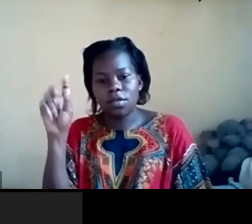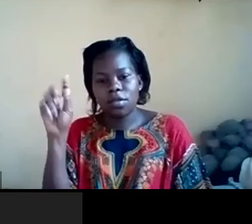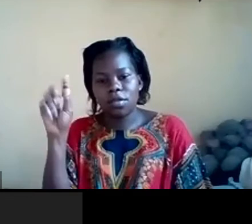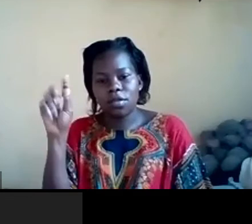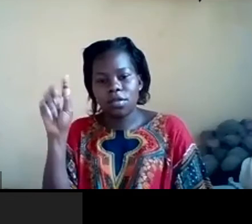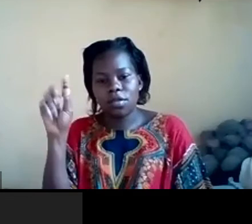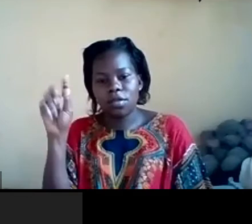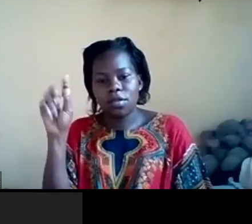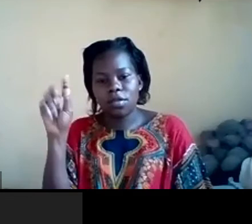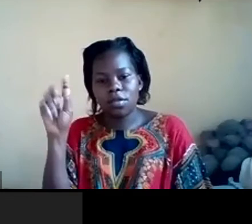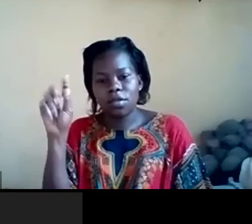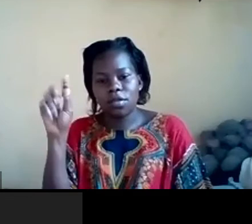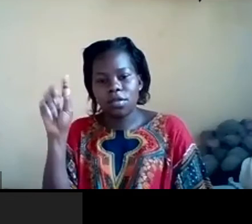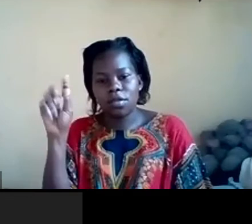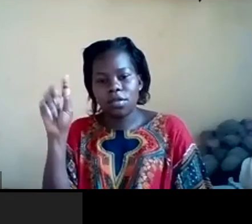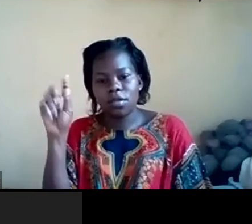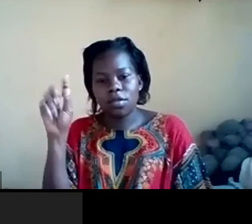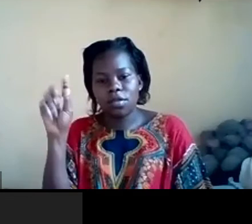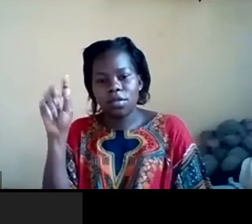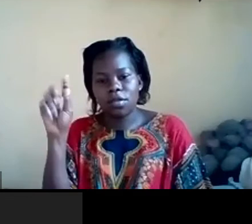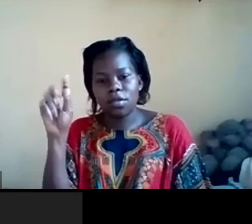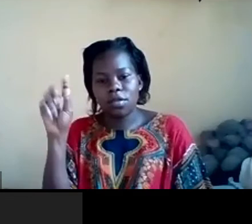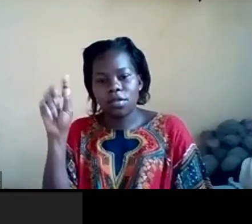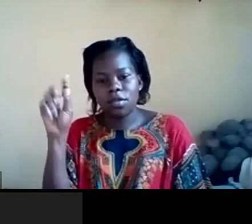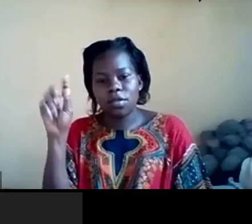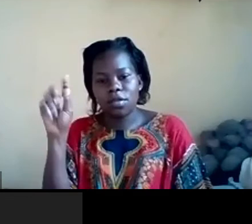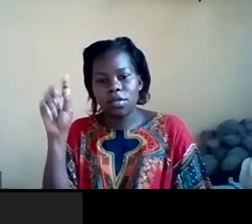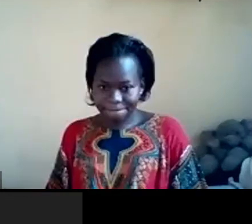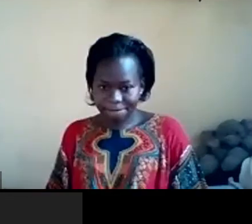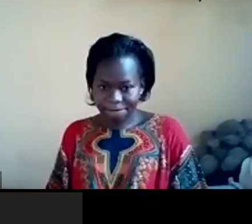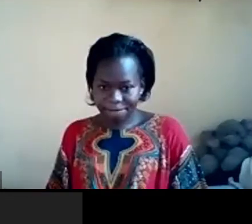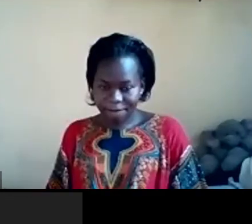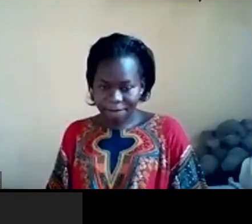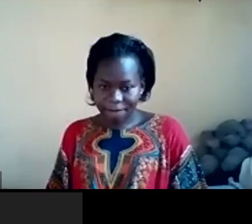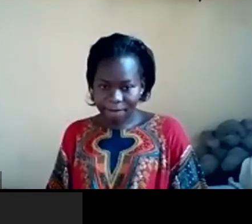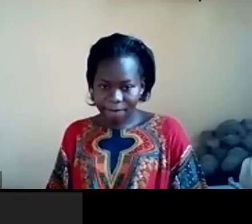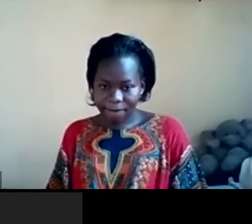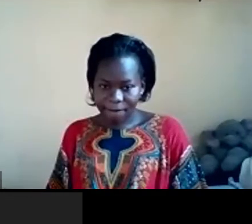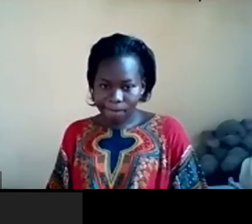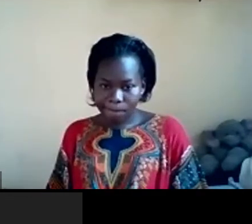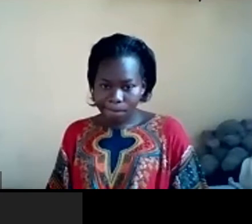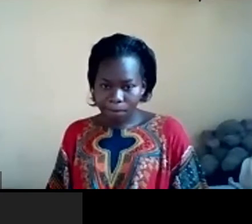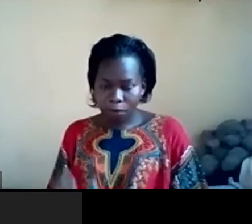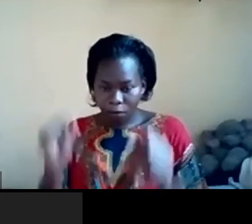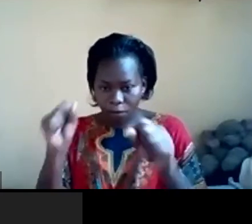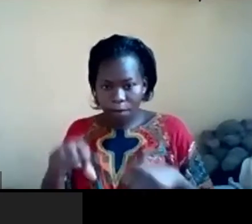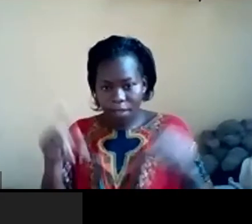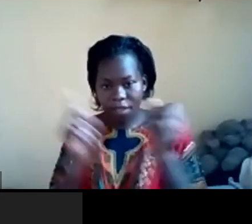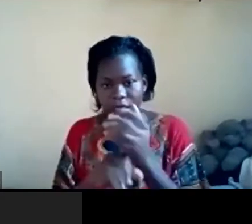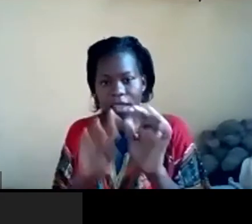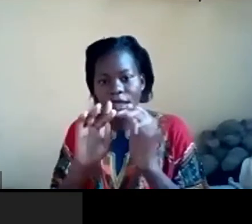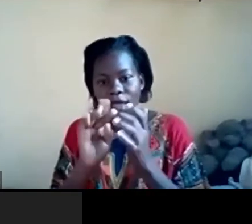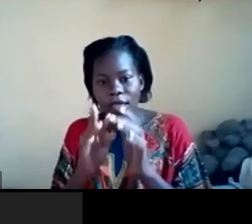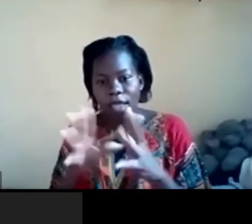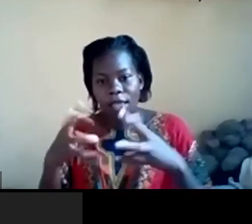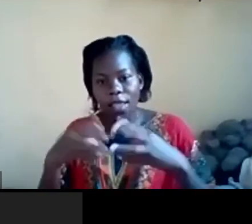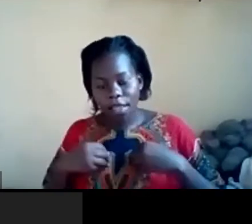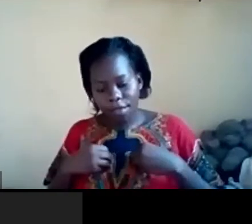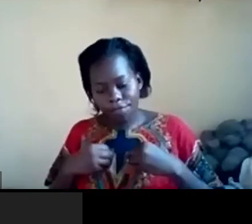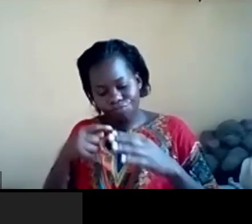for the email. They sent in 2 ideas. How do I go about this? You should receive an email allowing you to log into